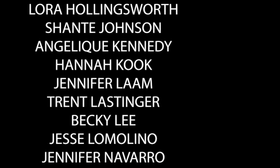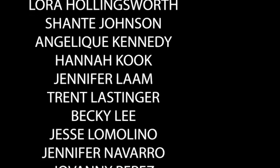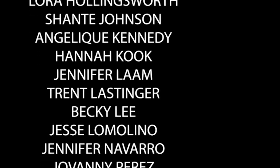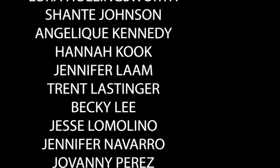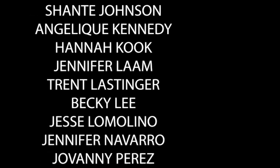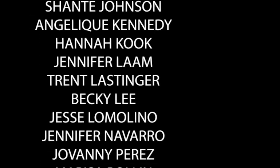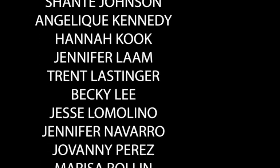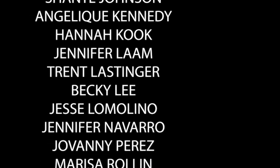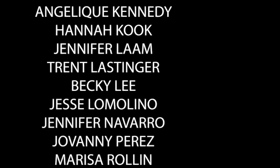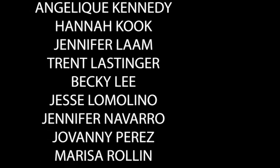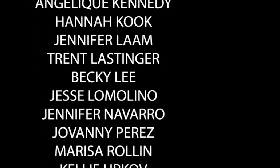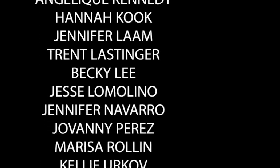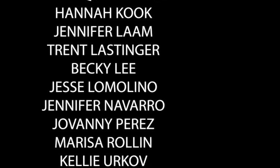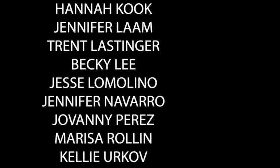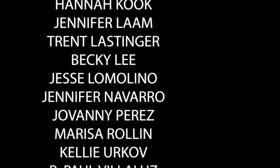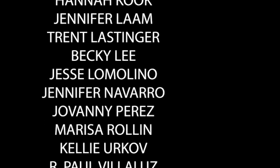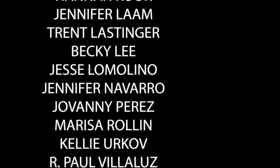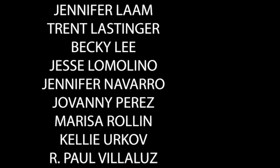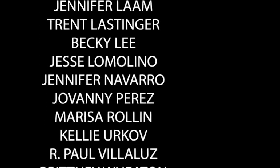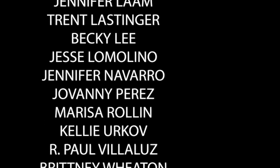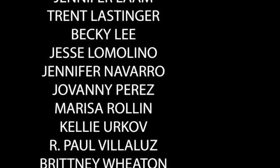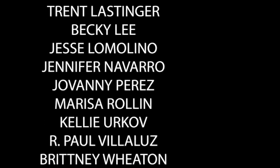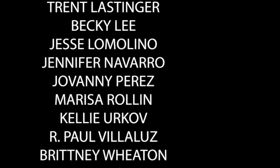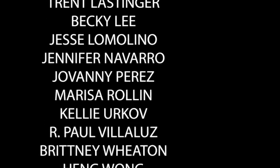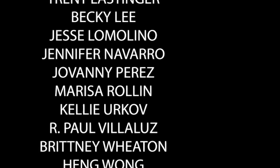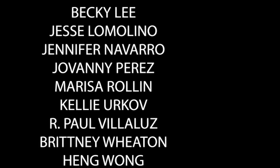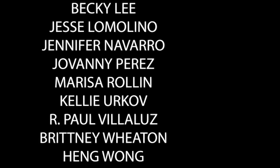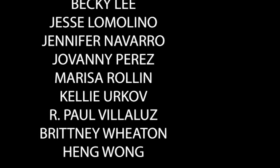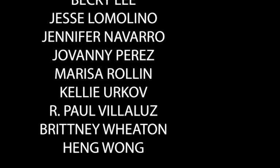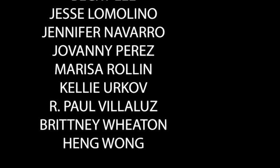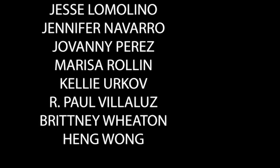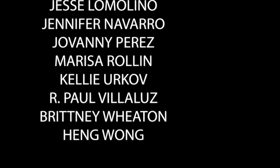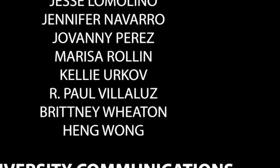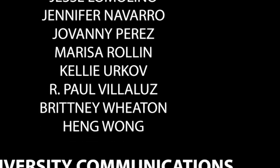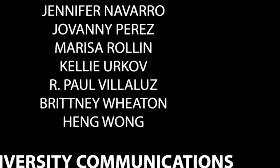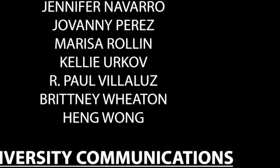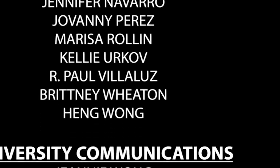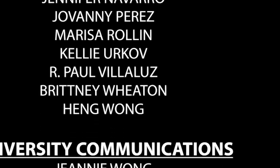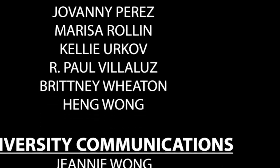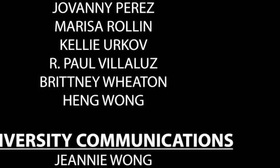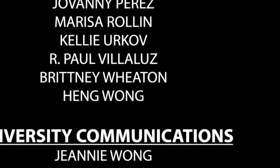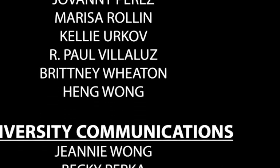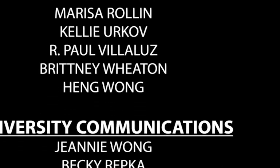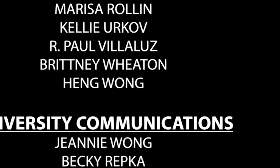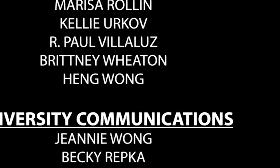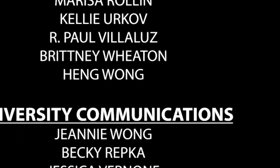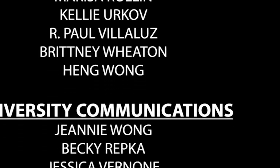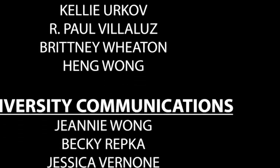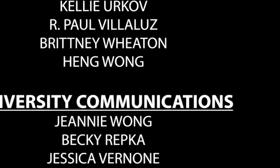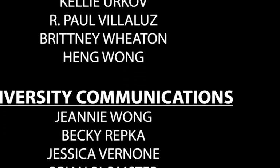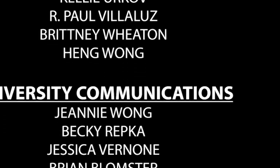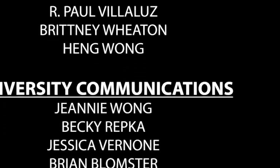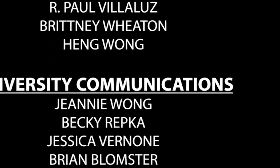because I had the ability to have very, very good relationships on a one-on-one basis with faculty. If you think an English degree doesn't